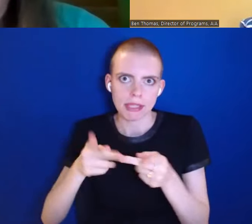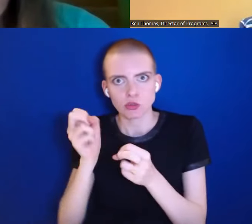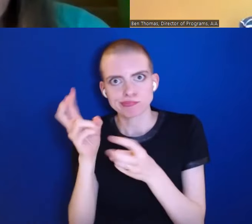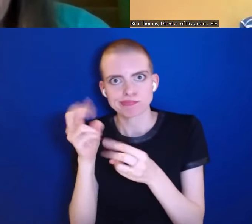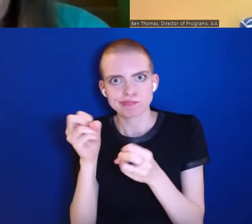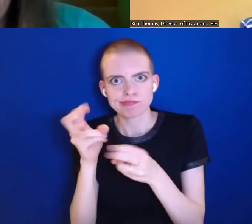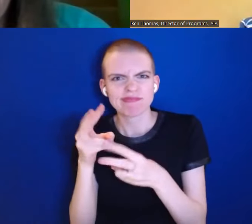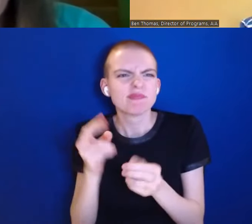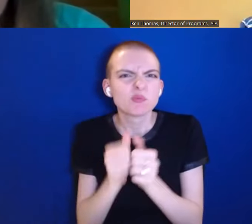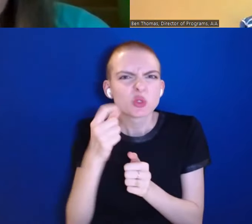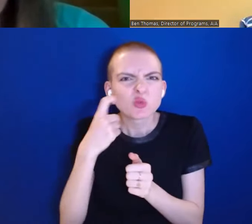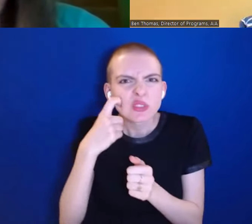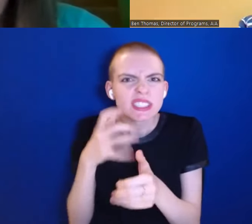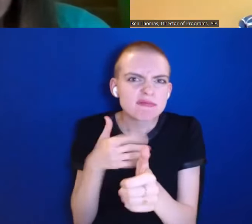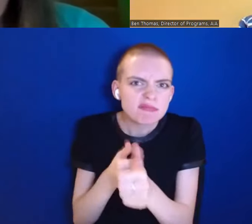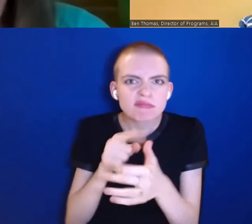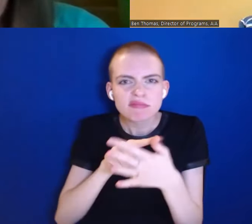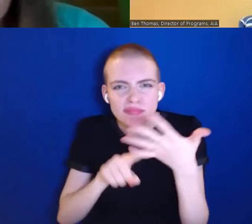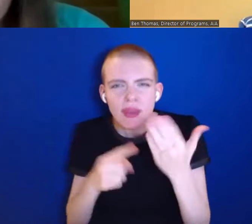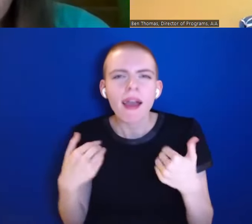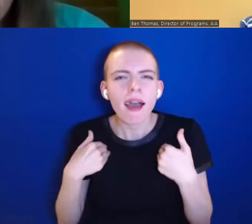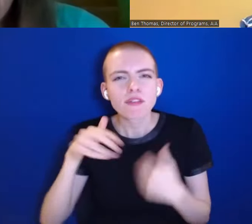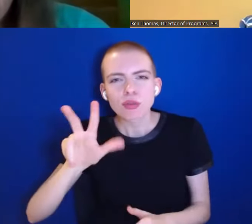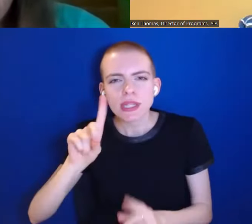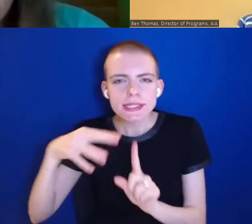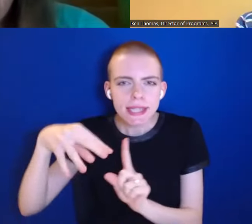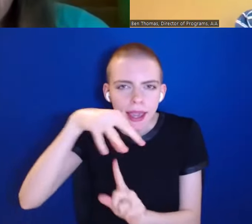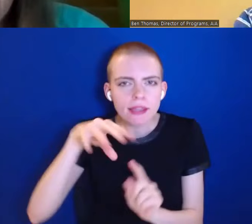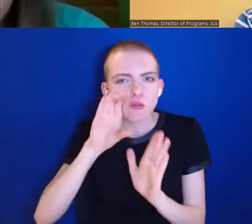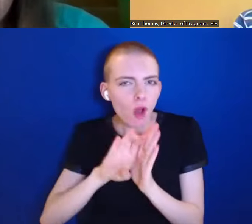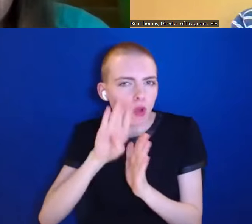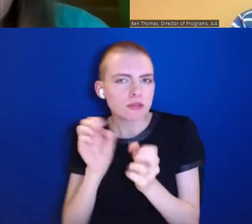that are posted there, including some 3D scans.